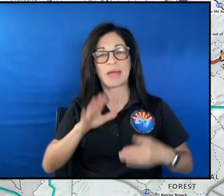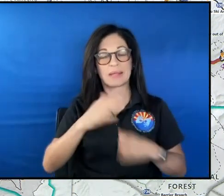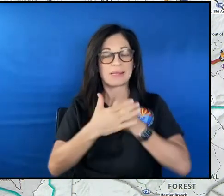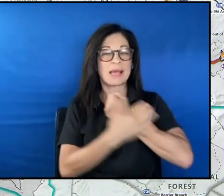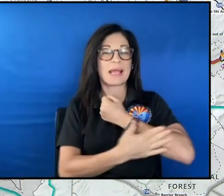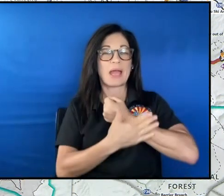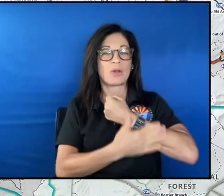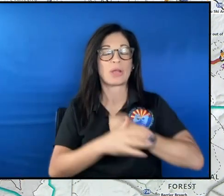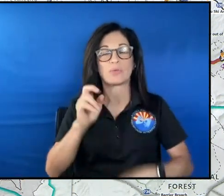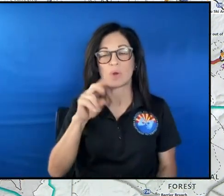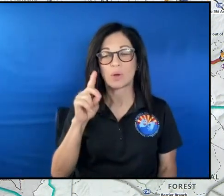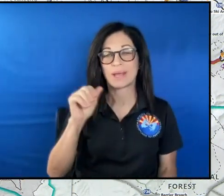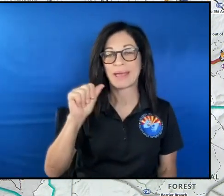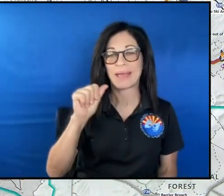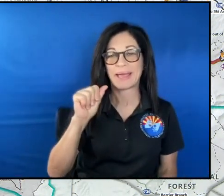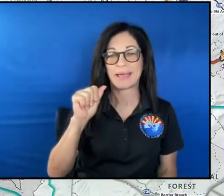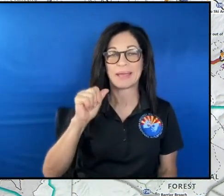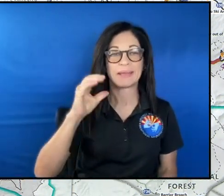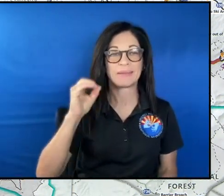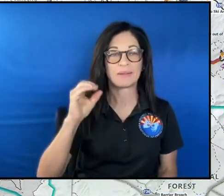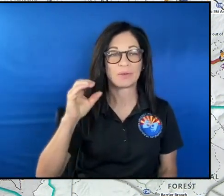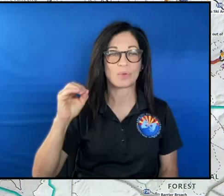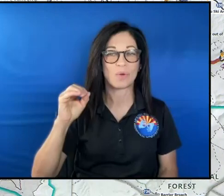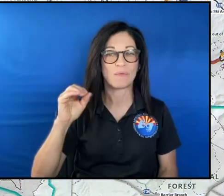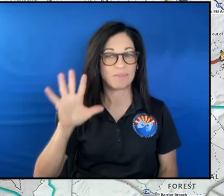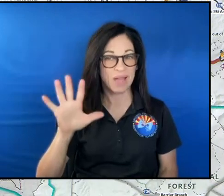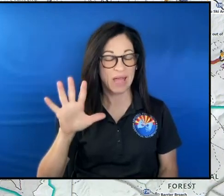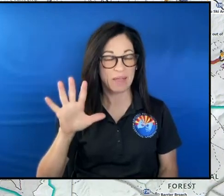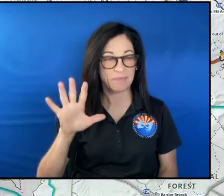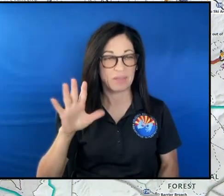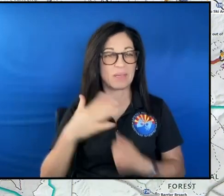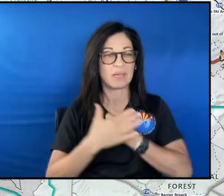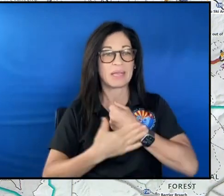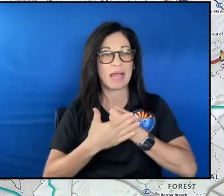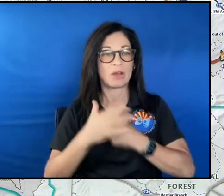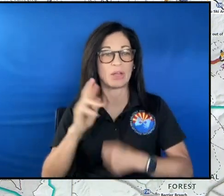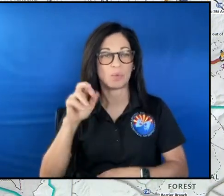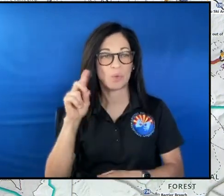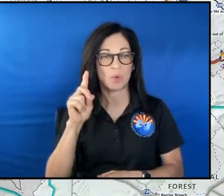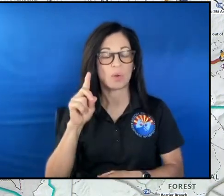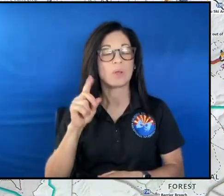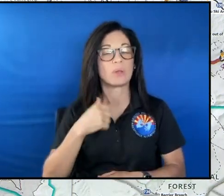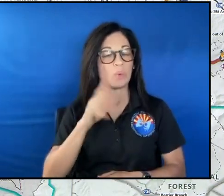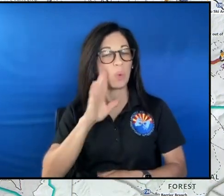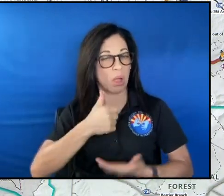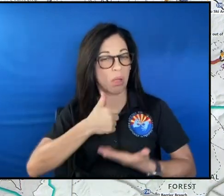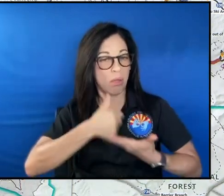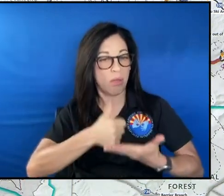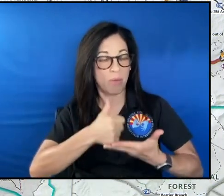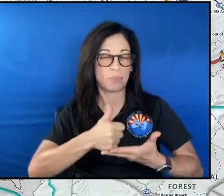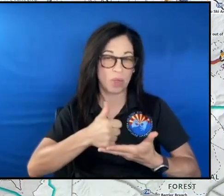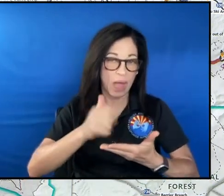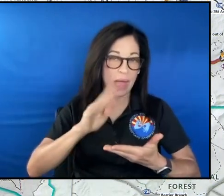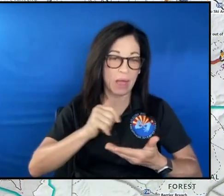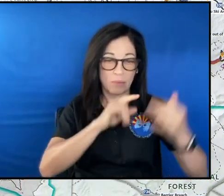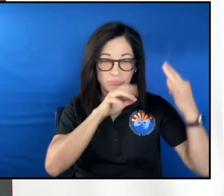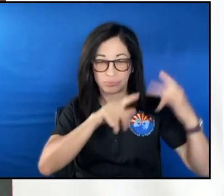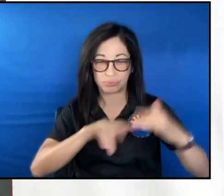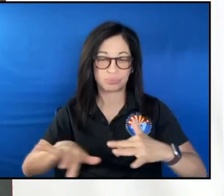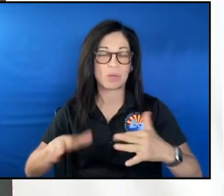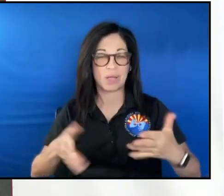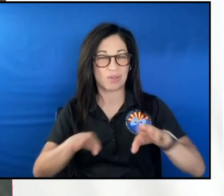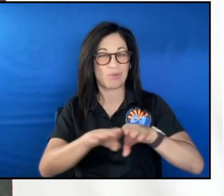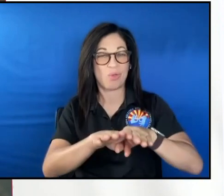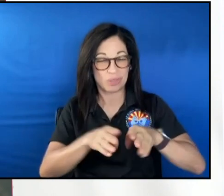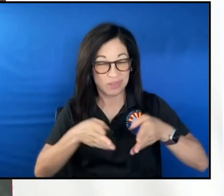A005 near that area. We are going to be assisting in opening up that road today just